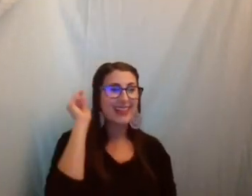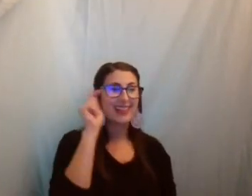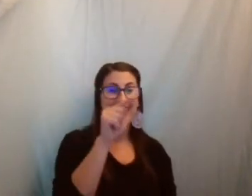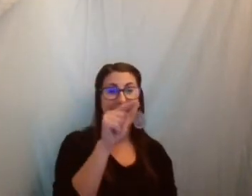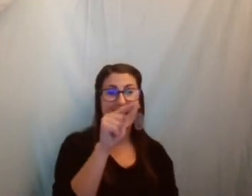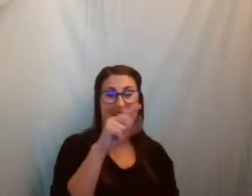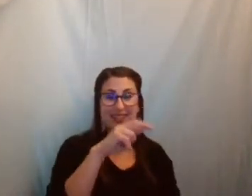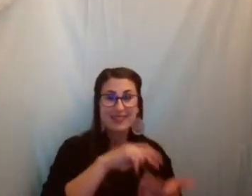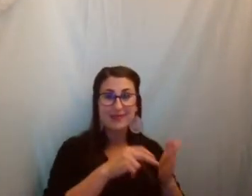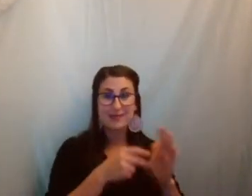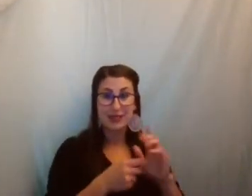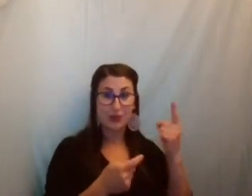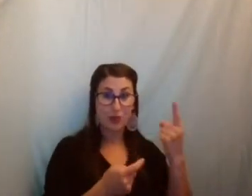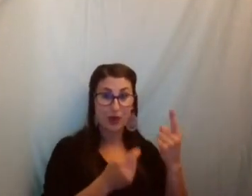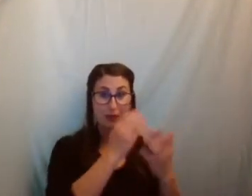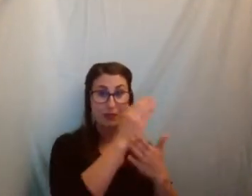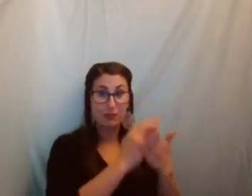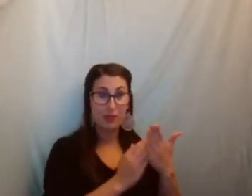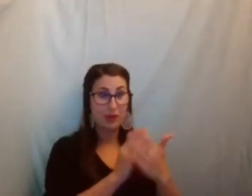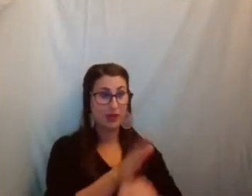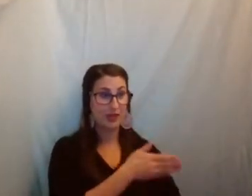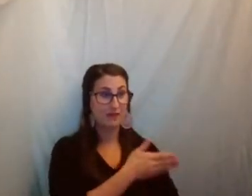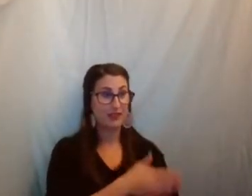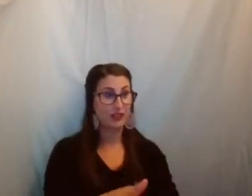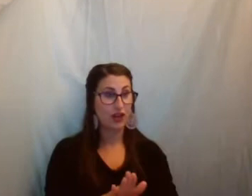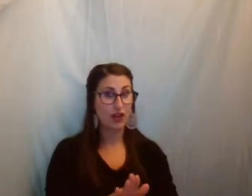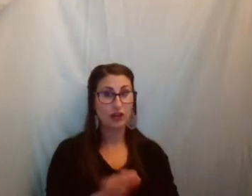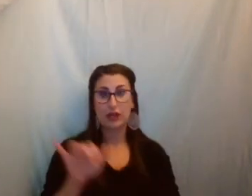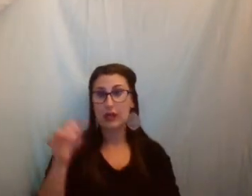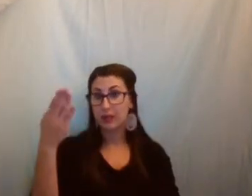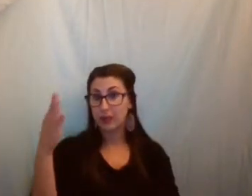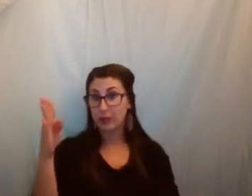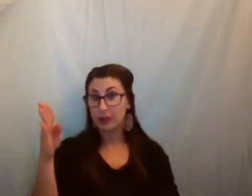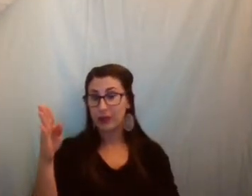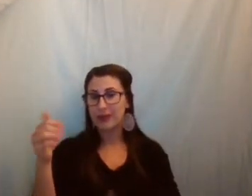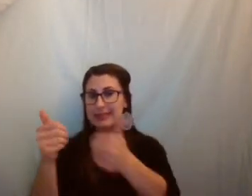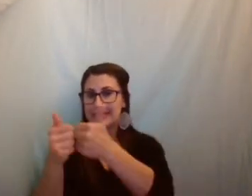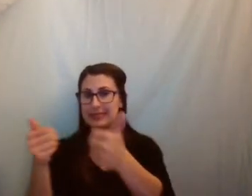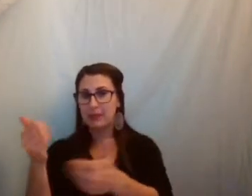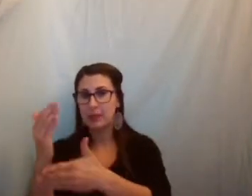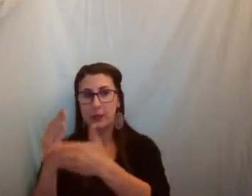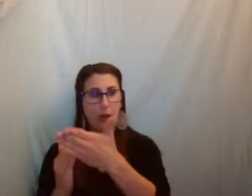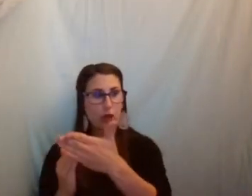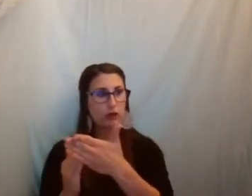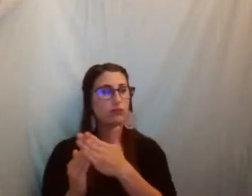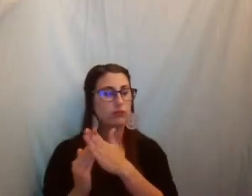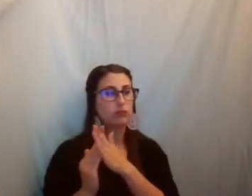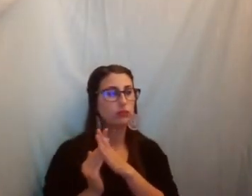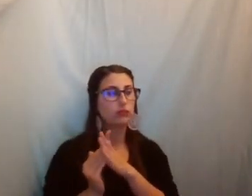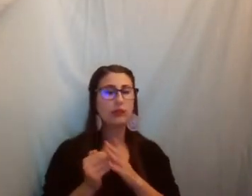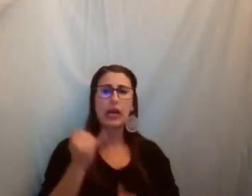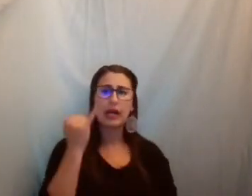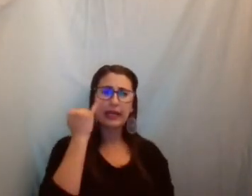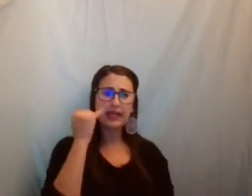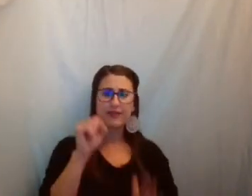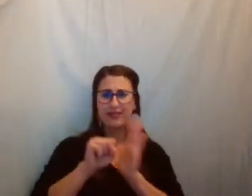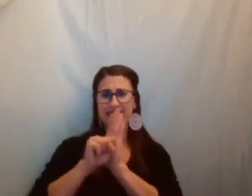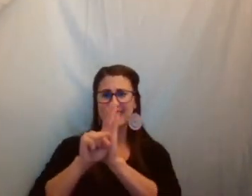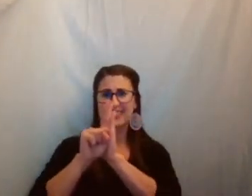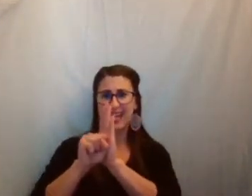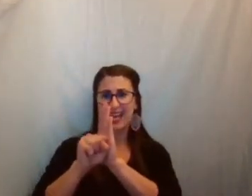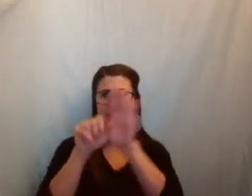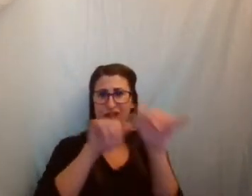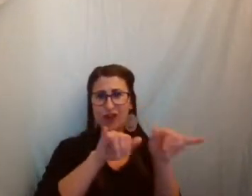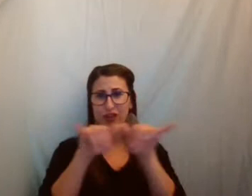mind this represents one part of the song. These two in blue represent a separate part. So if the signs